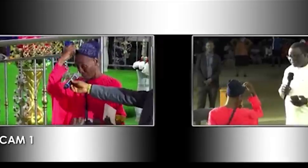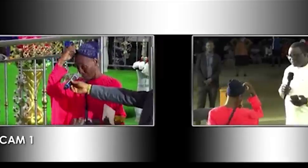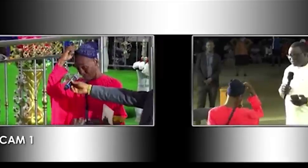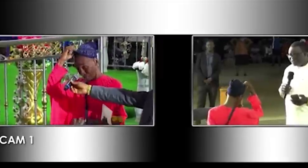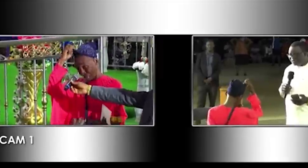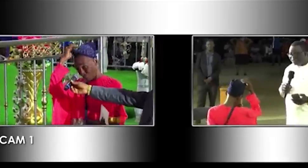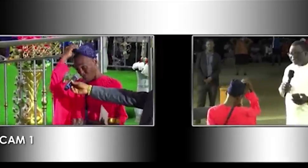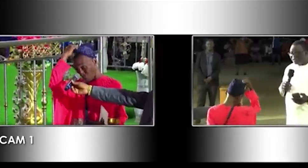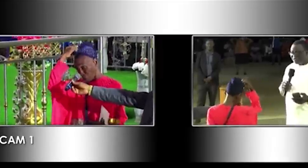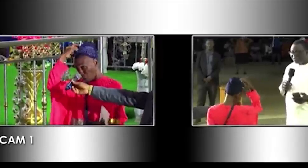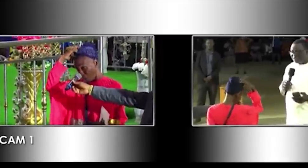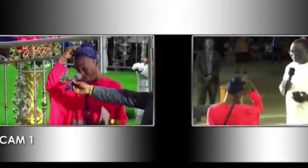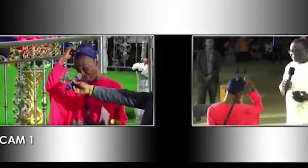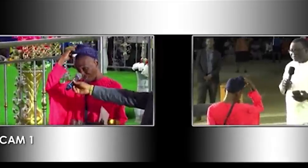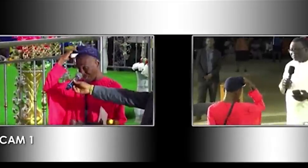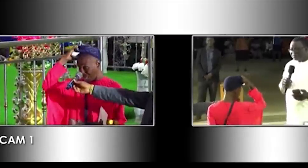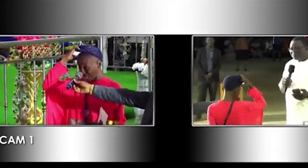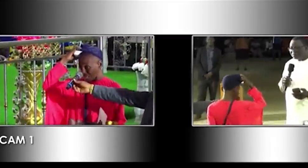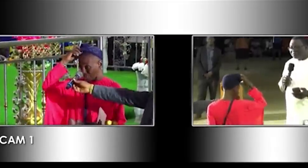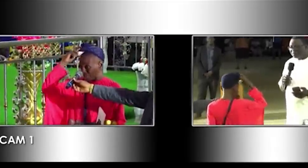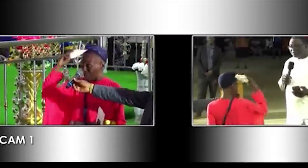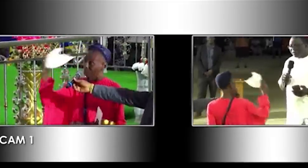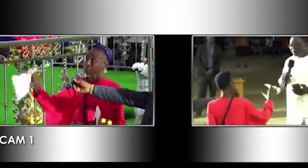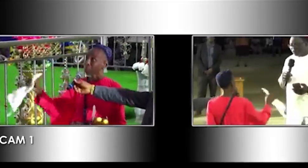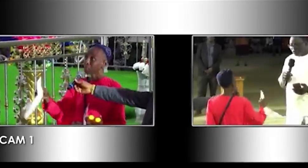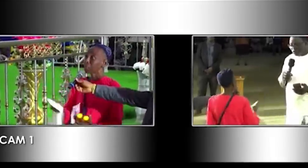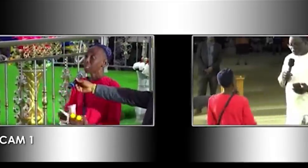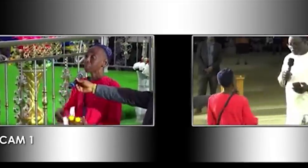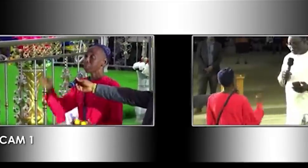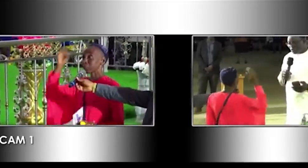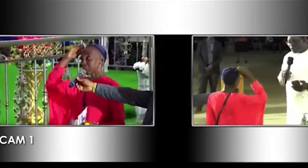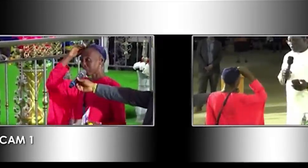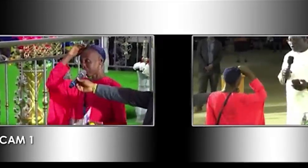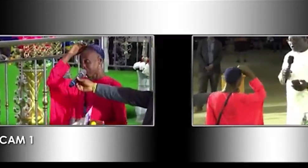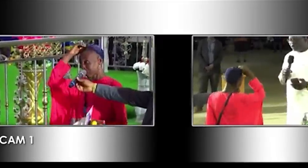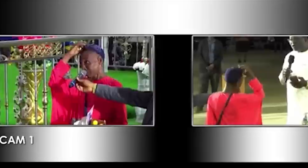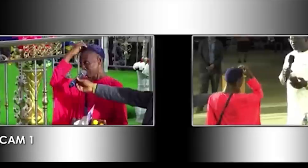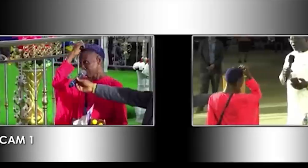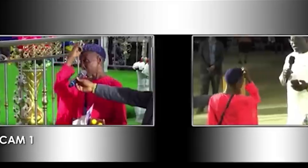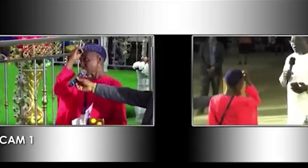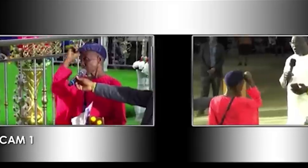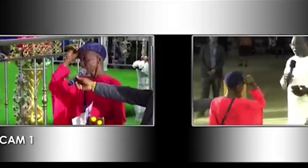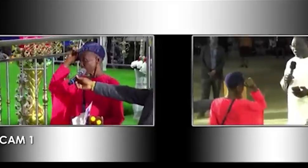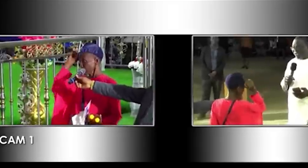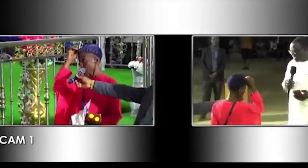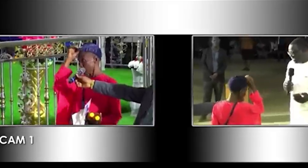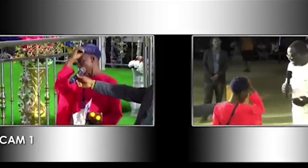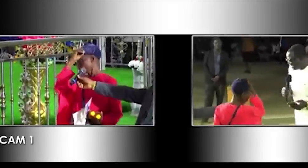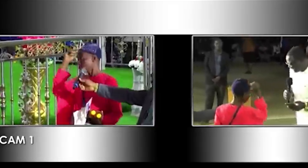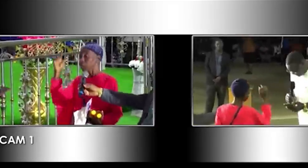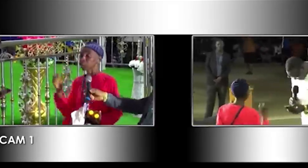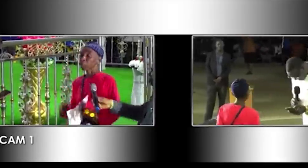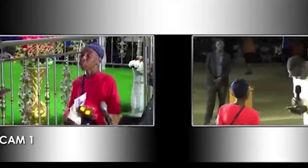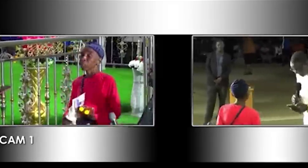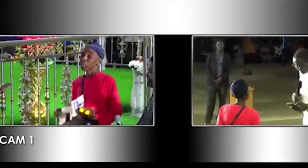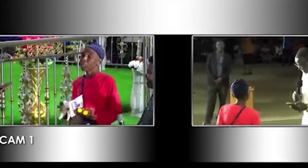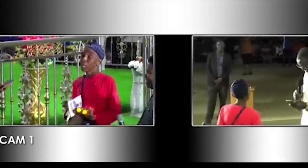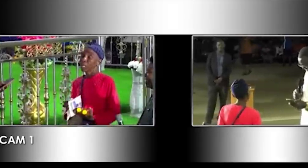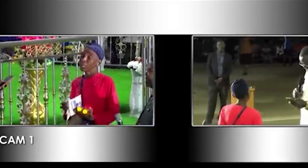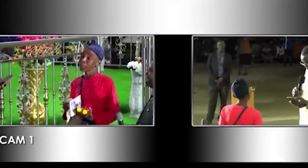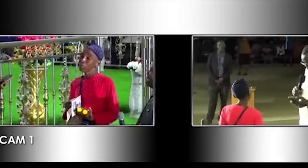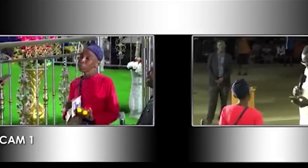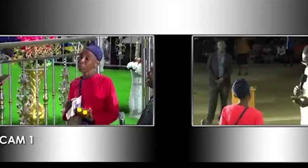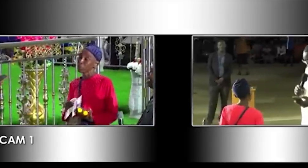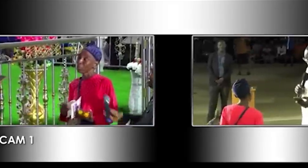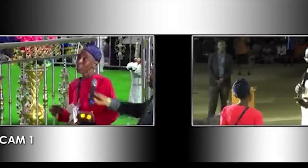one, I always put it on my head and sleep with it. Manchu. Yes. Oh, it's under your. One man fits ori one.